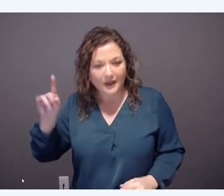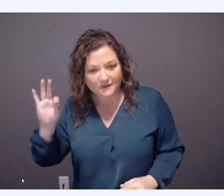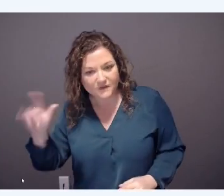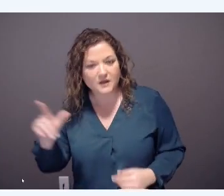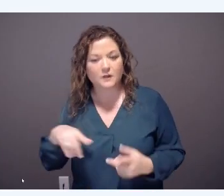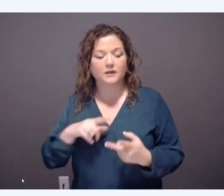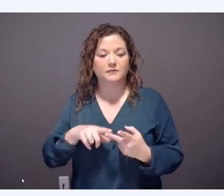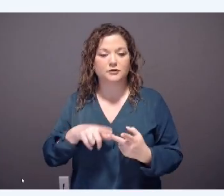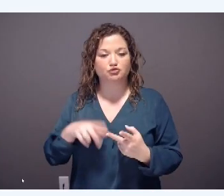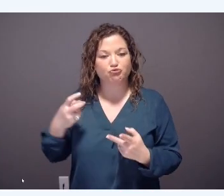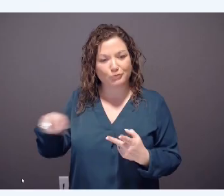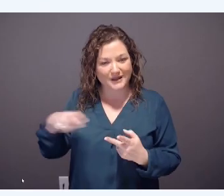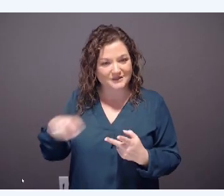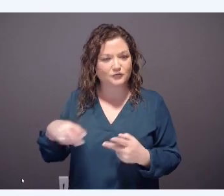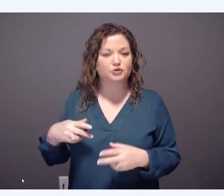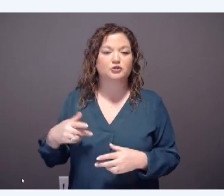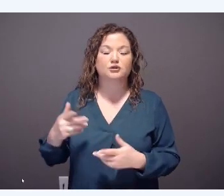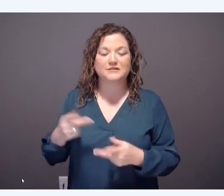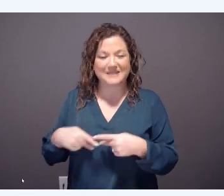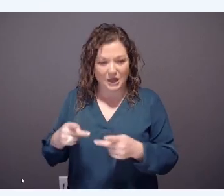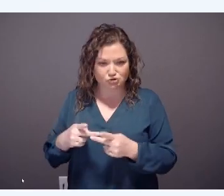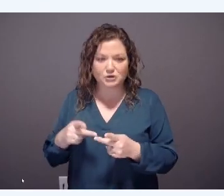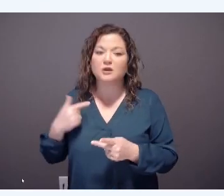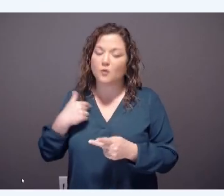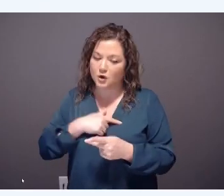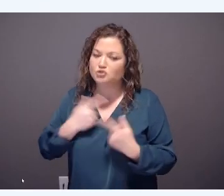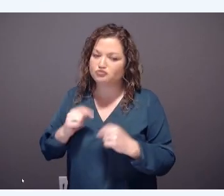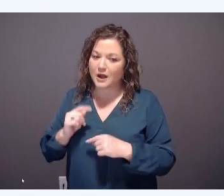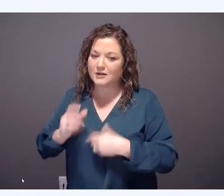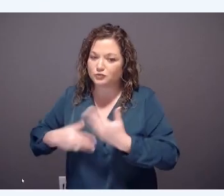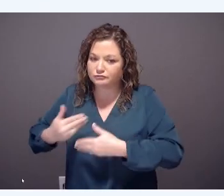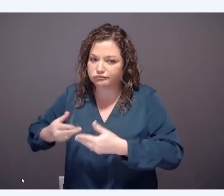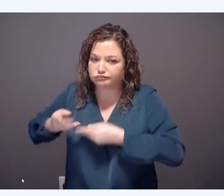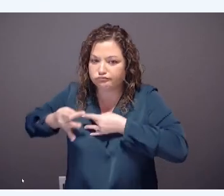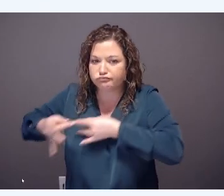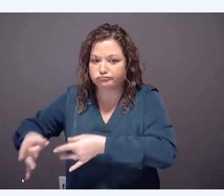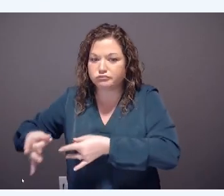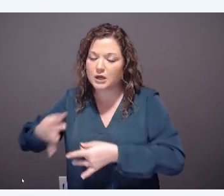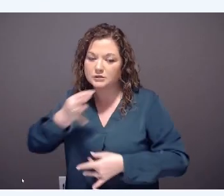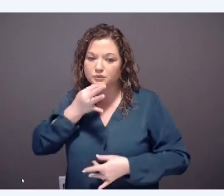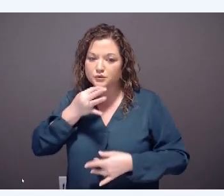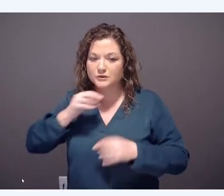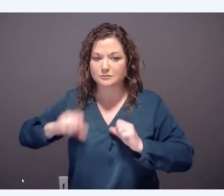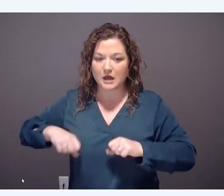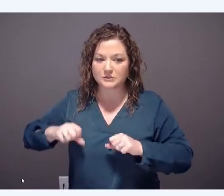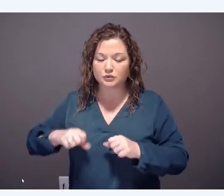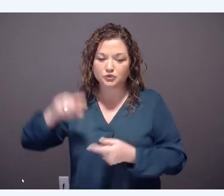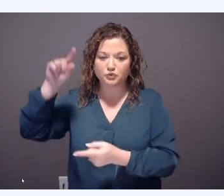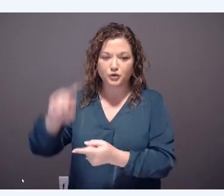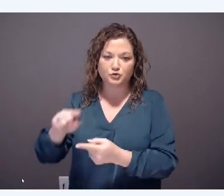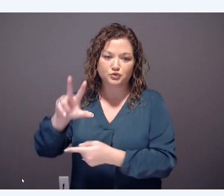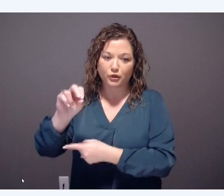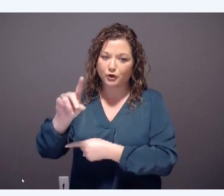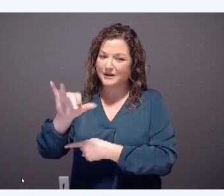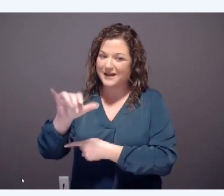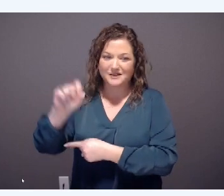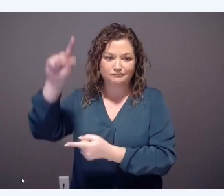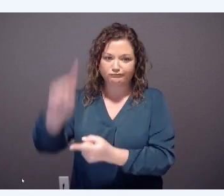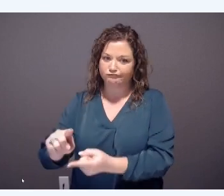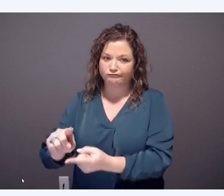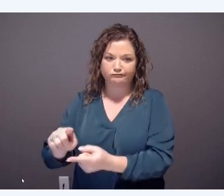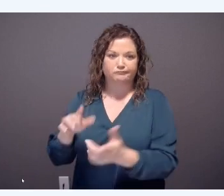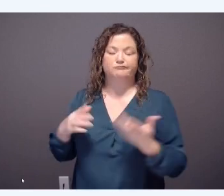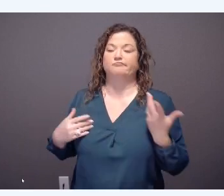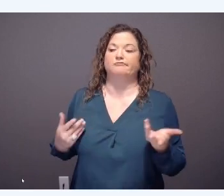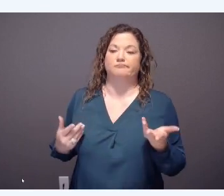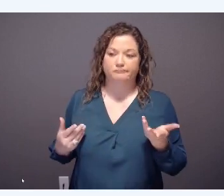So we're ready, trying to make that process as seamless as possible so we can cut that 30-day period down as much as possible. And then once we